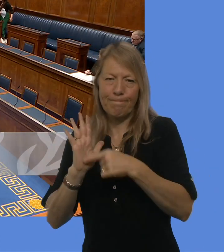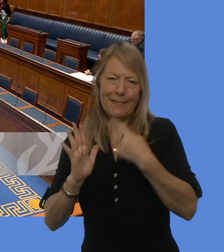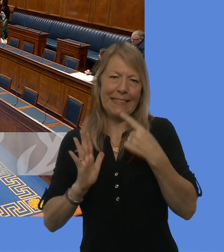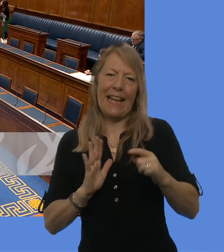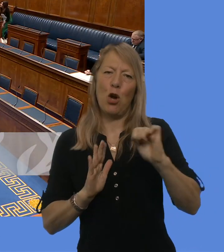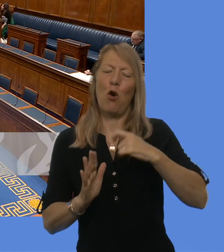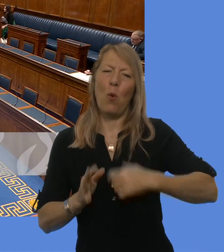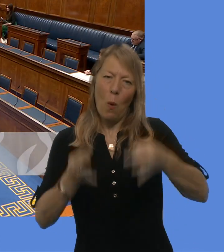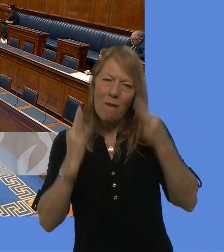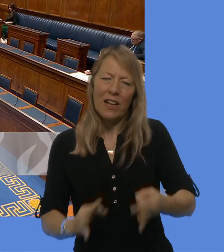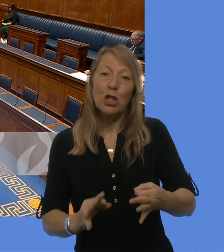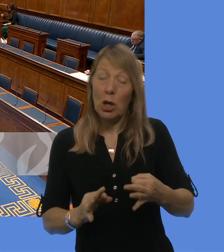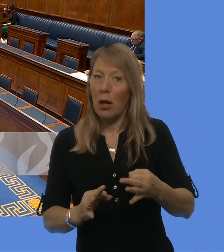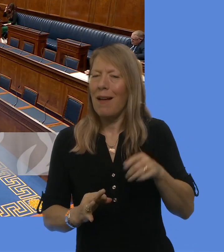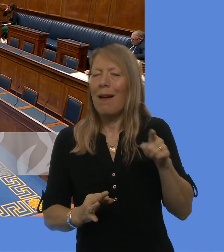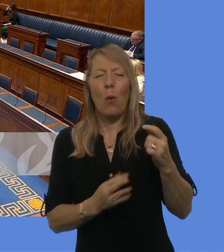9, please, Minister. Sir.